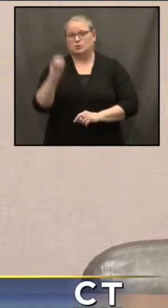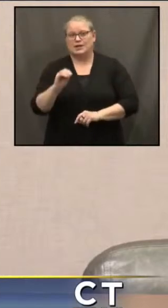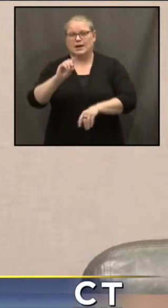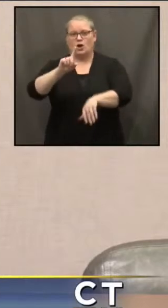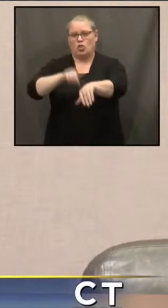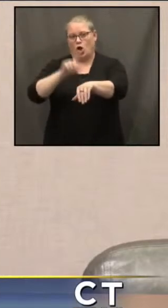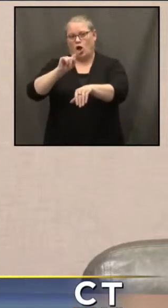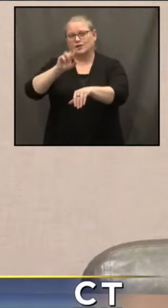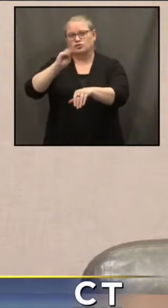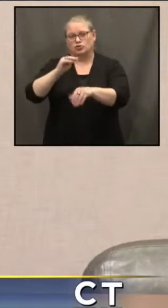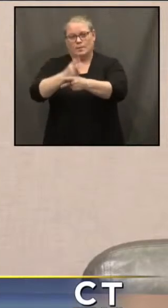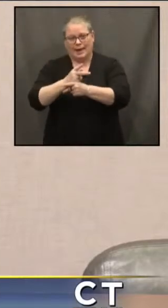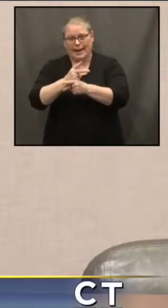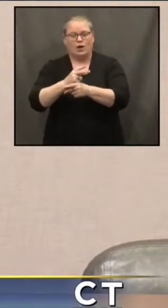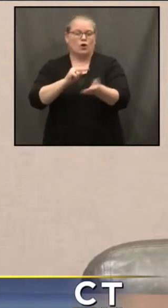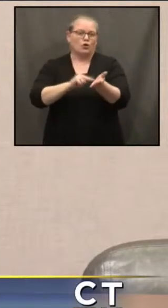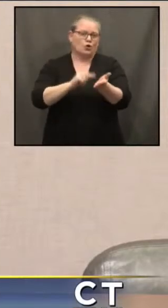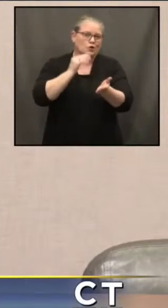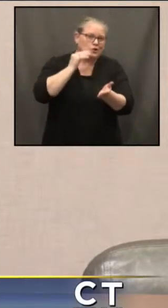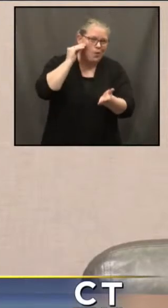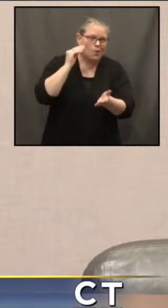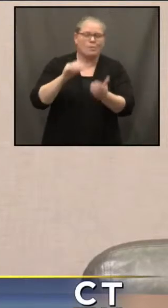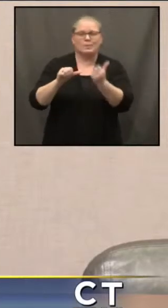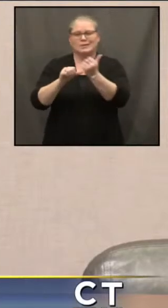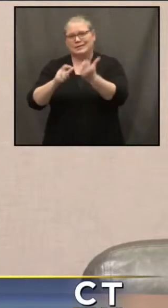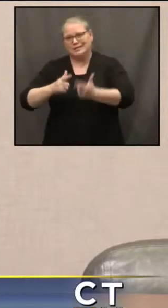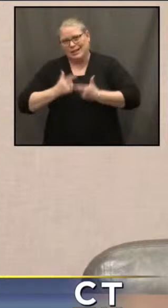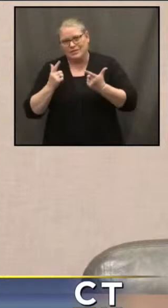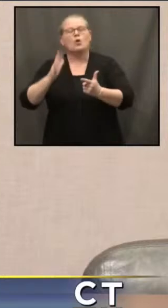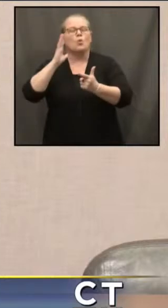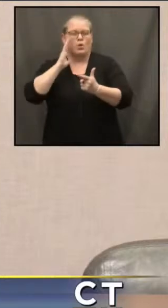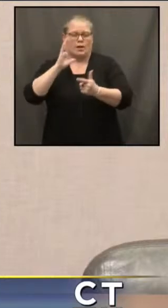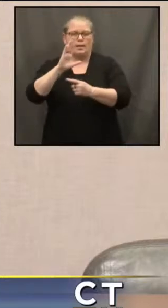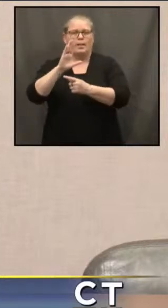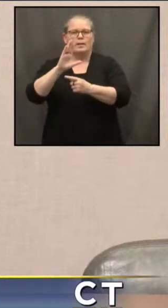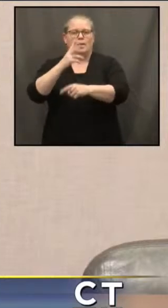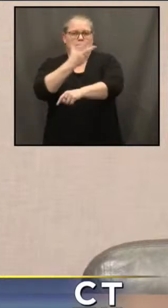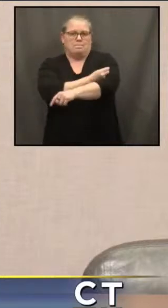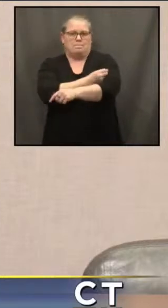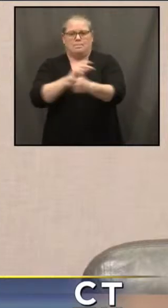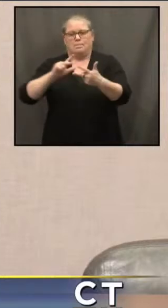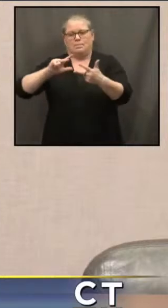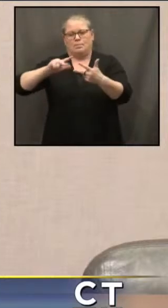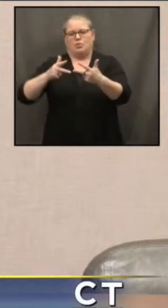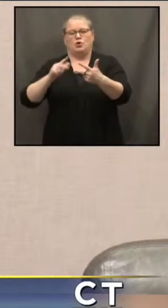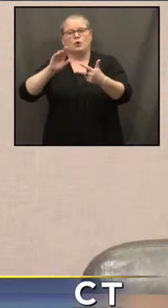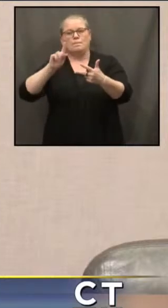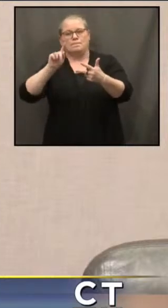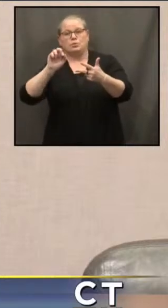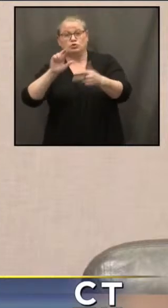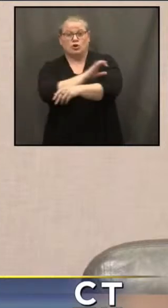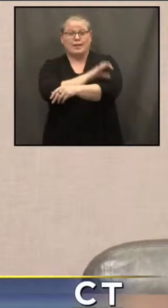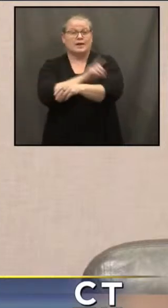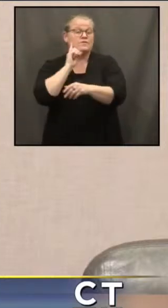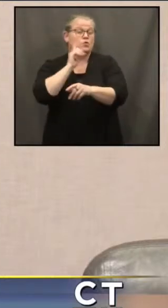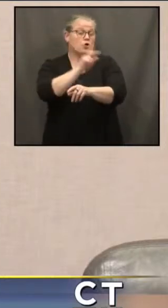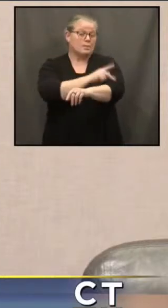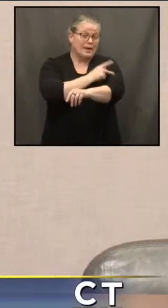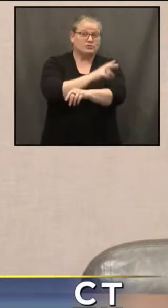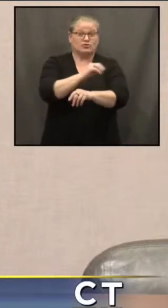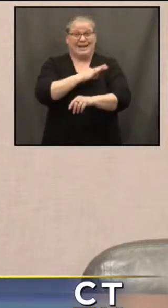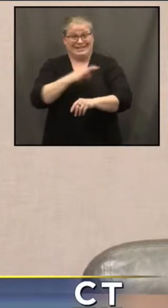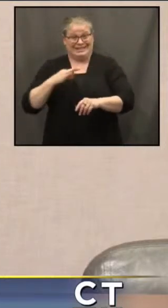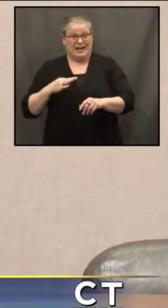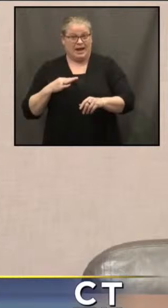having a booster clinic for patients and staff by Thanksgiving. So in this week, up to 70%.